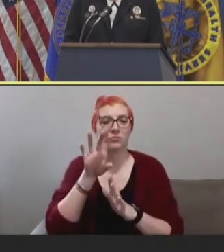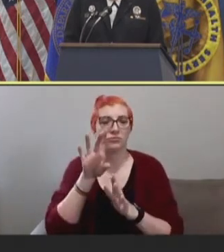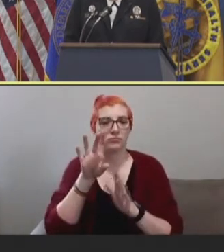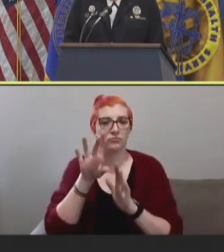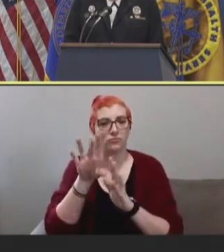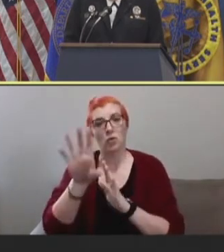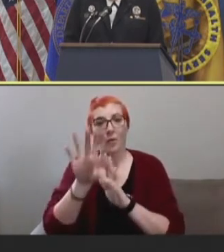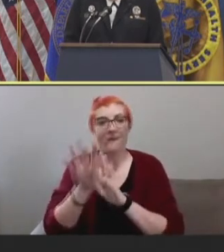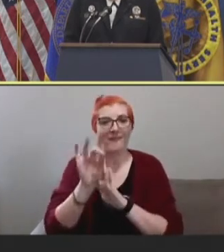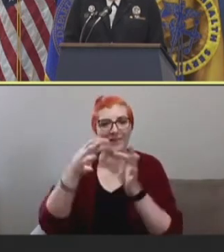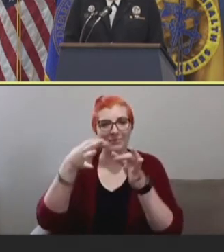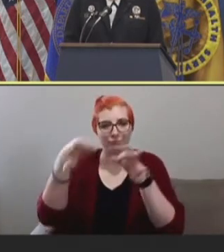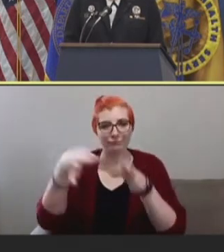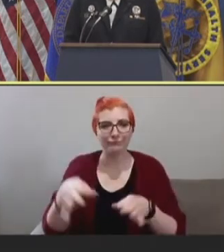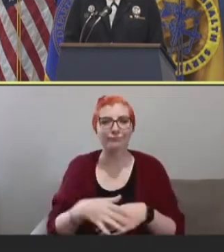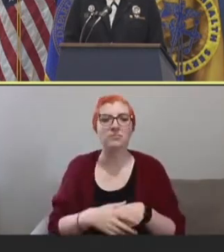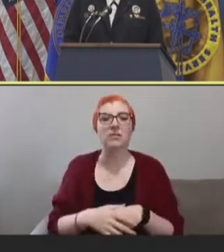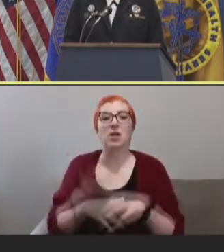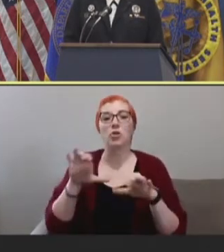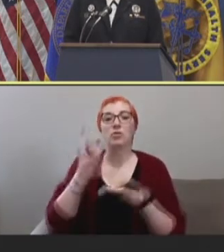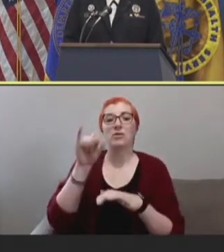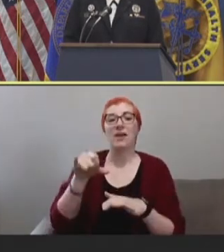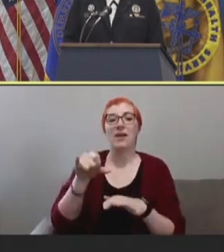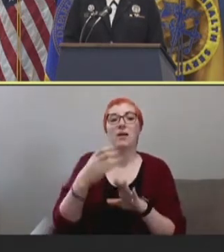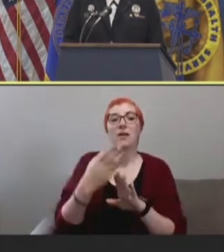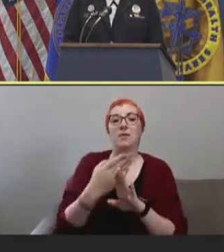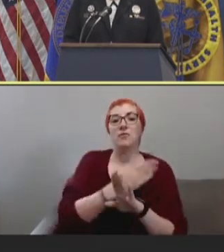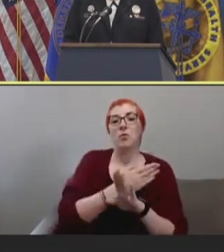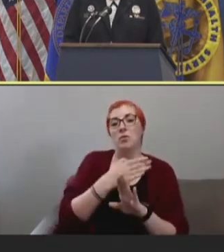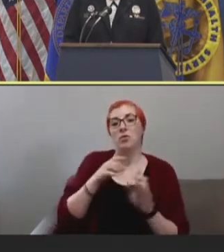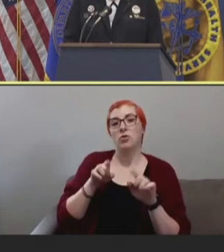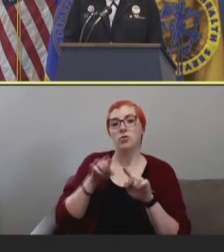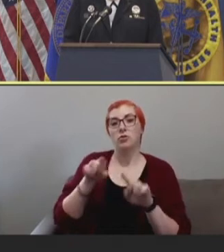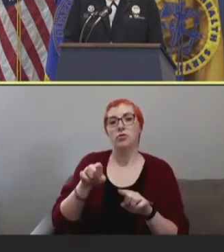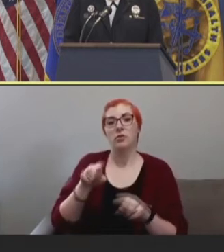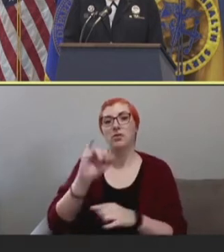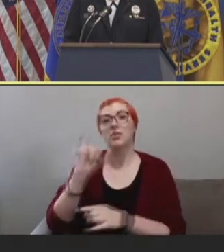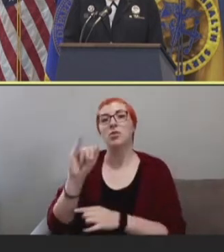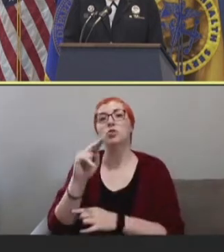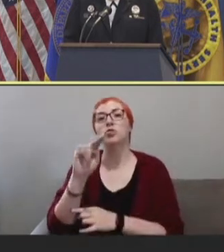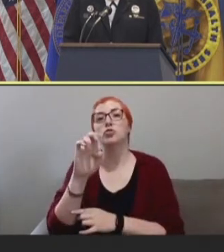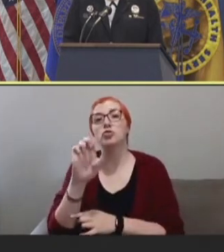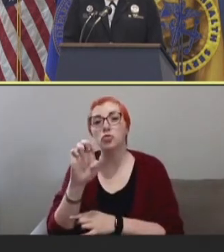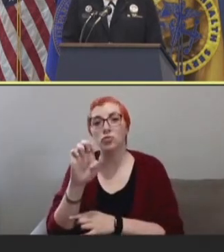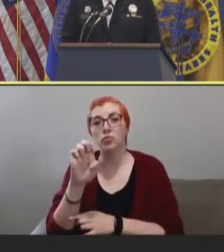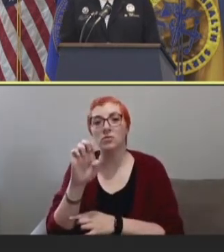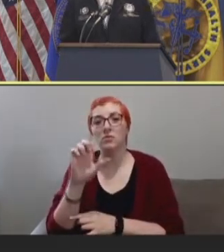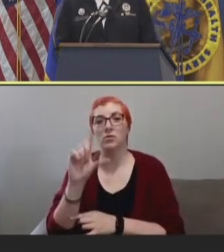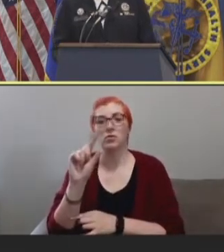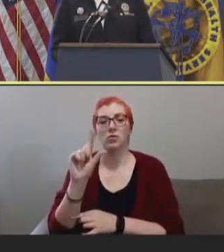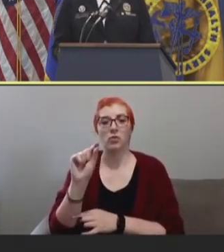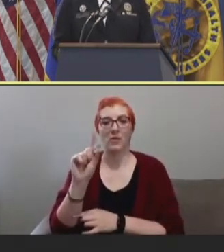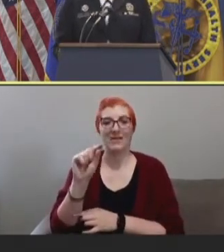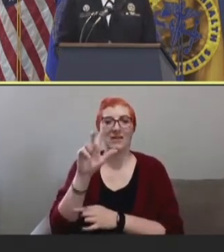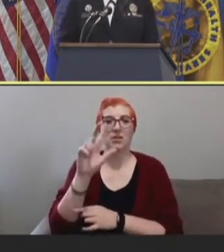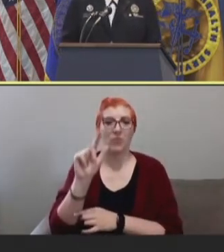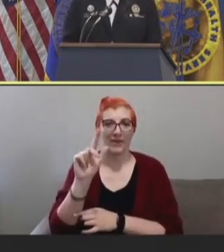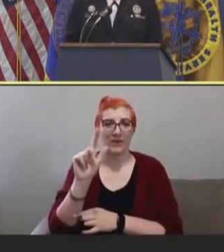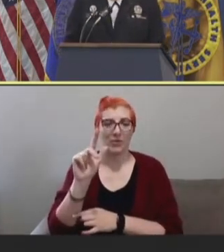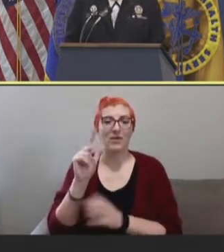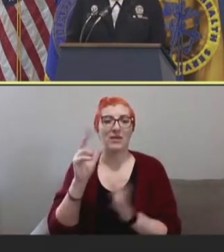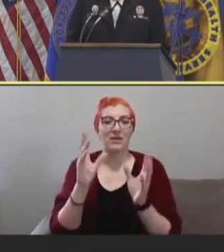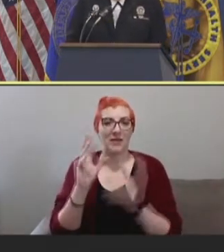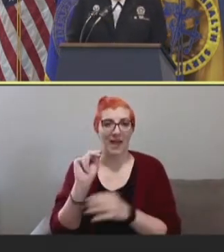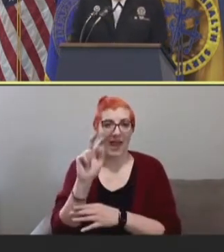this charge before or during the June 2023 NVAC meeting. So thank you so